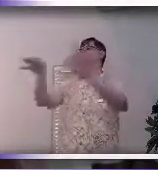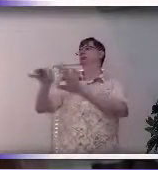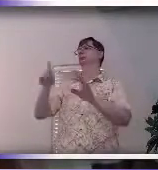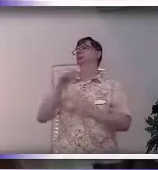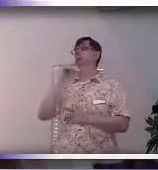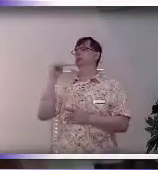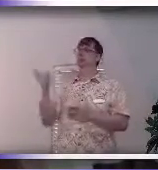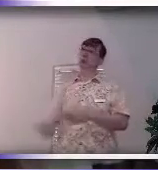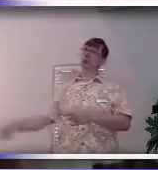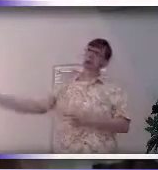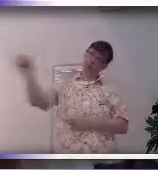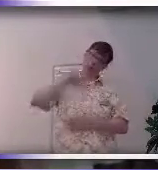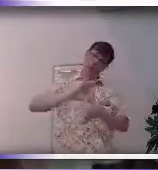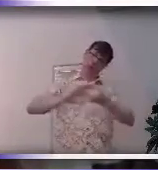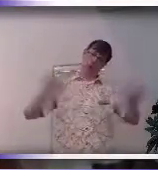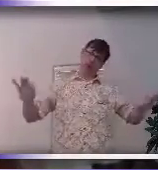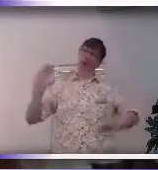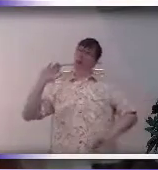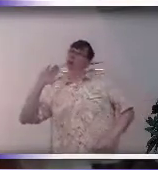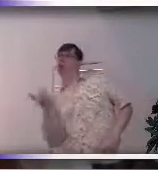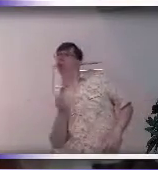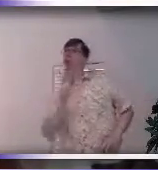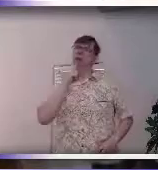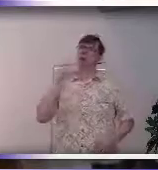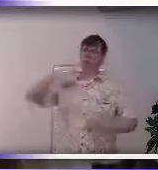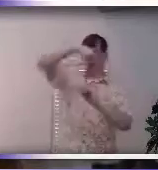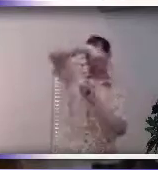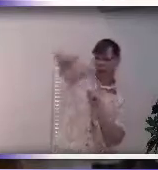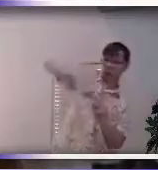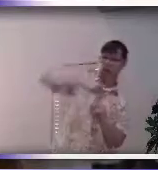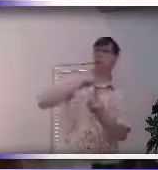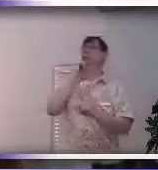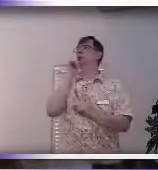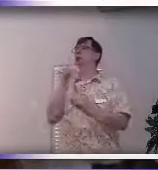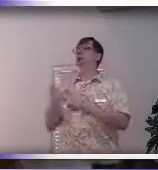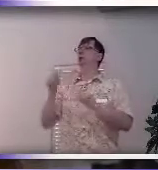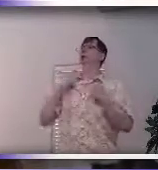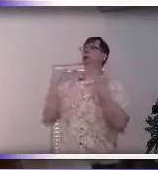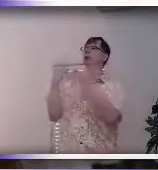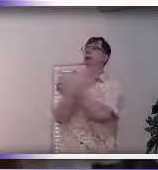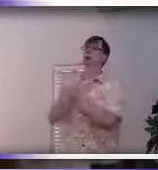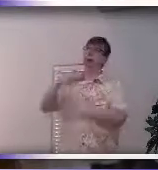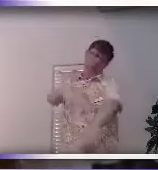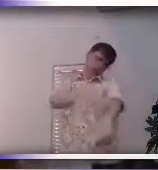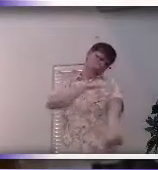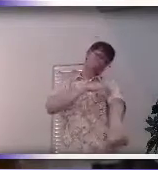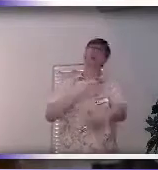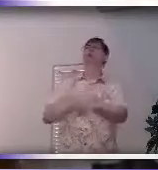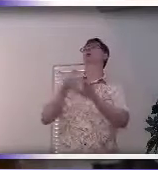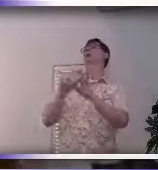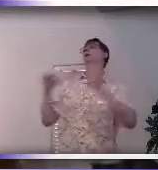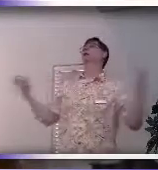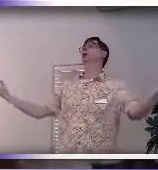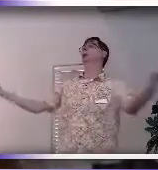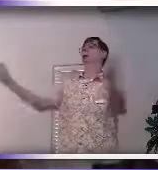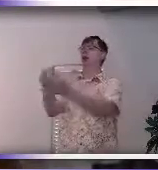do, because this center belongs to the congregation, whether you are here physically or here